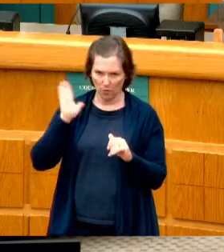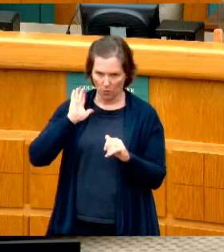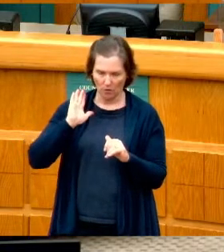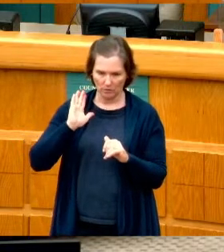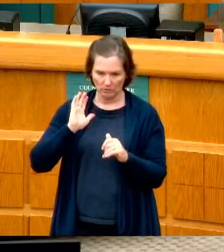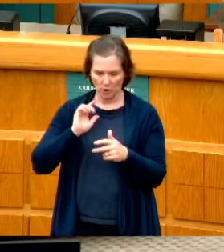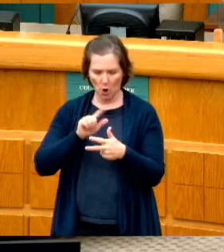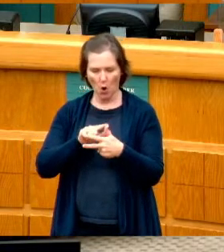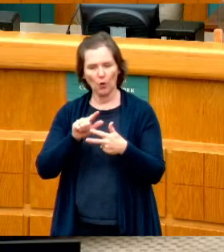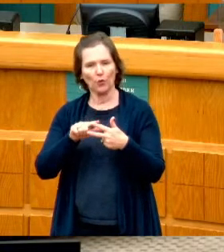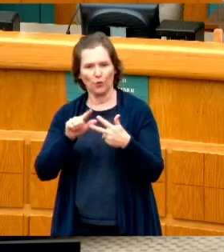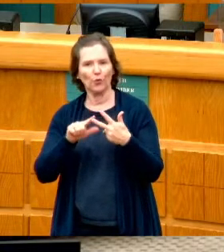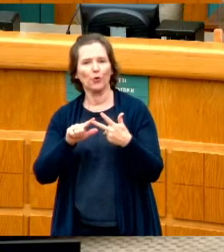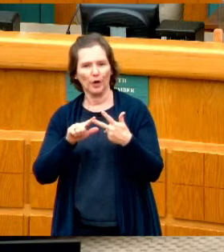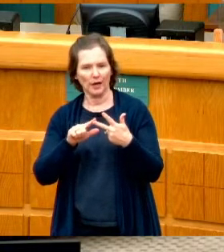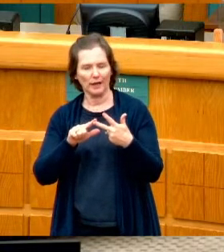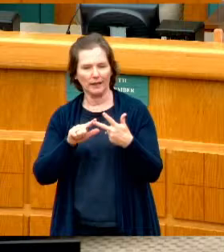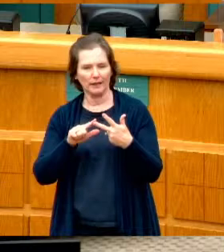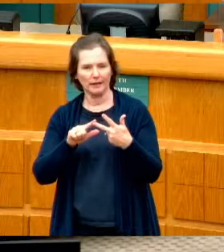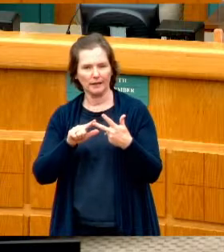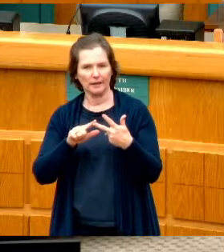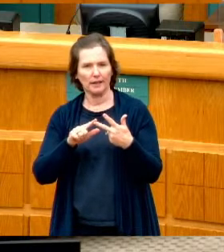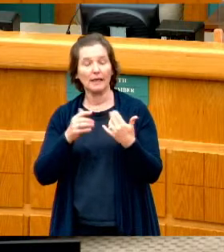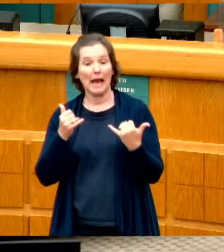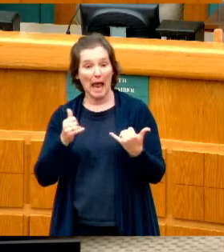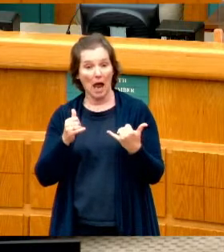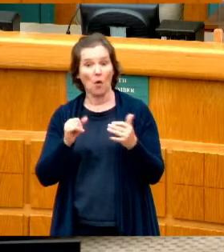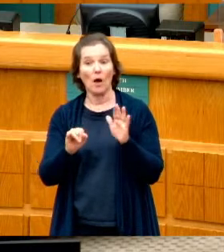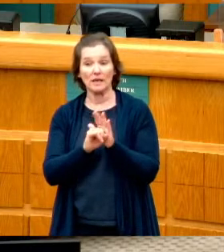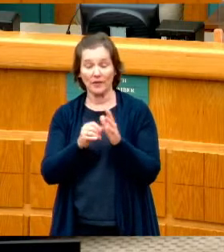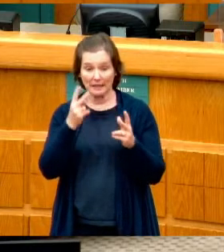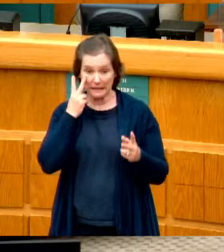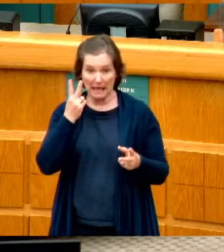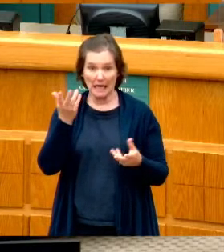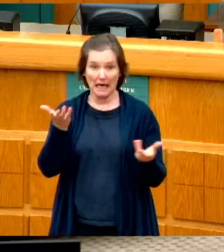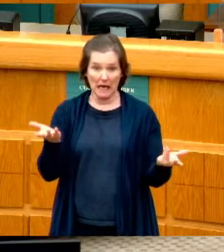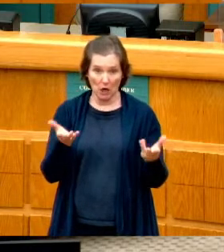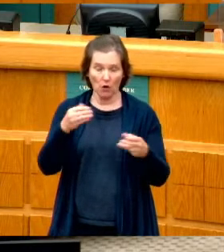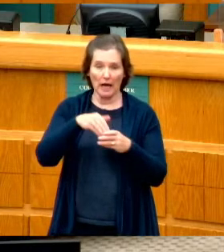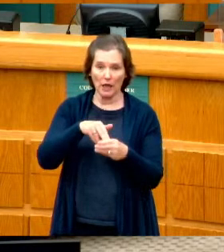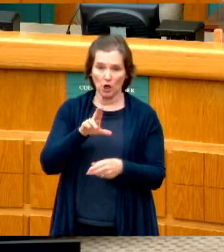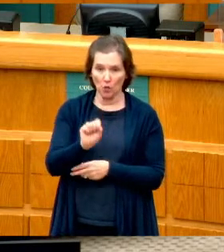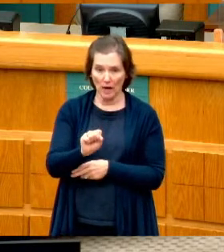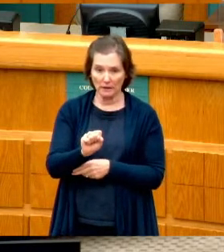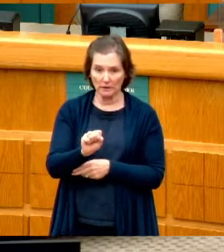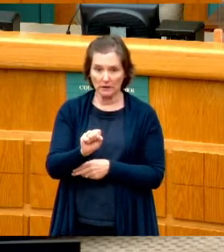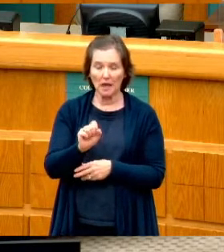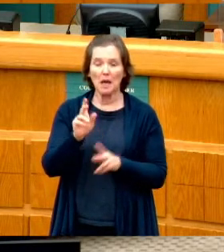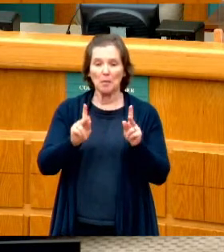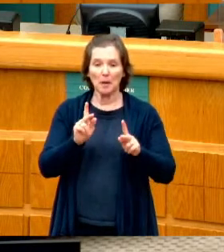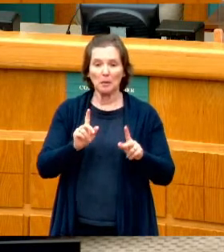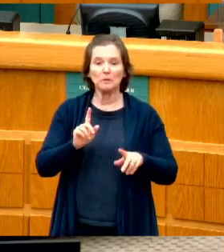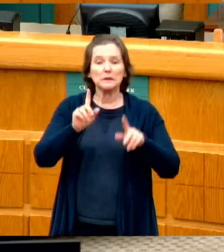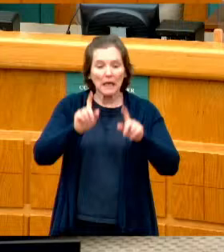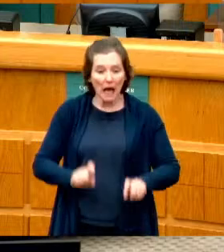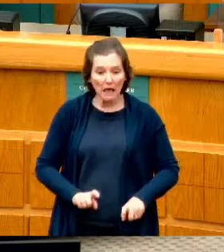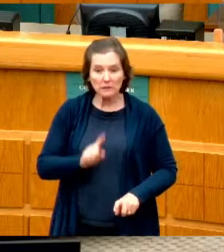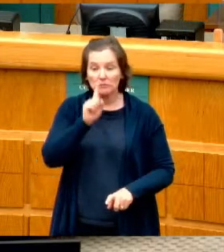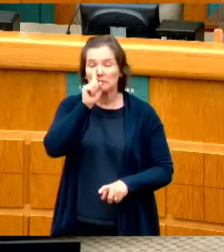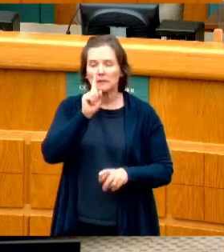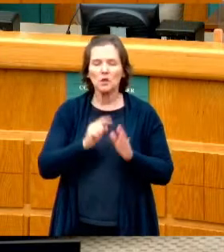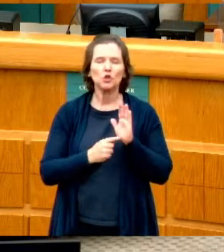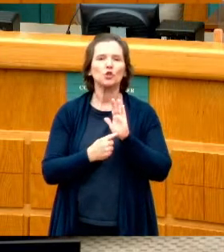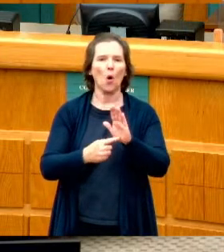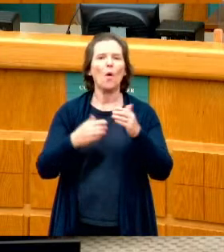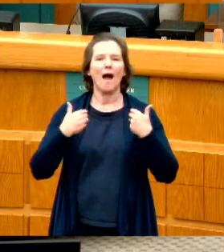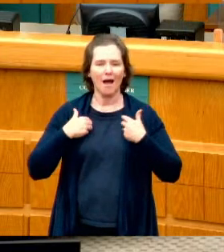variants have now been identified here in the United States, as well as many other countries. Information